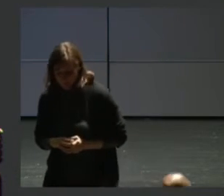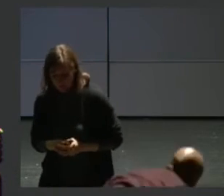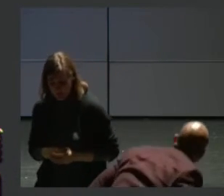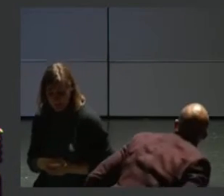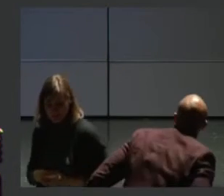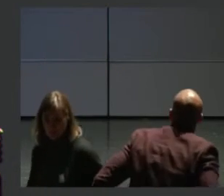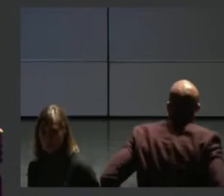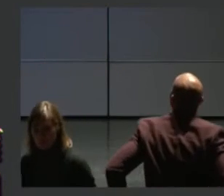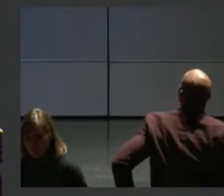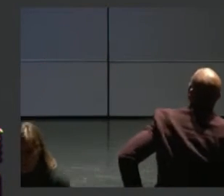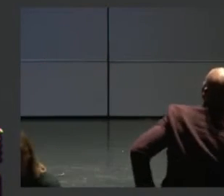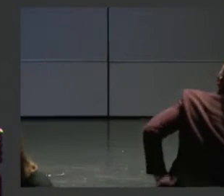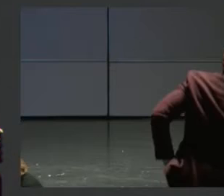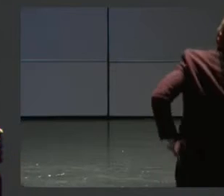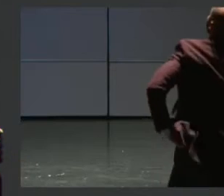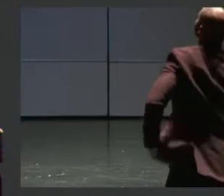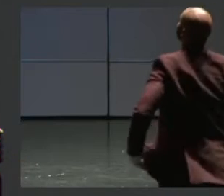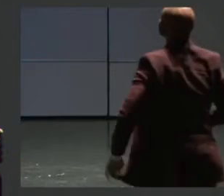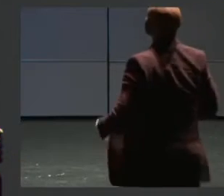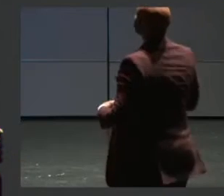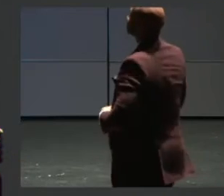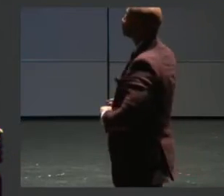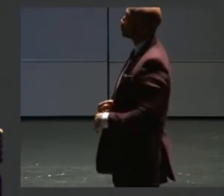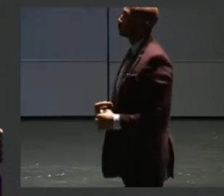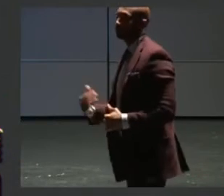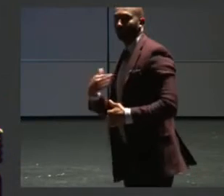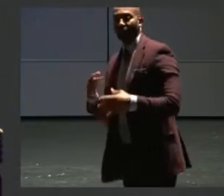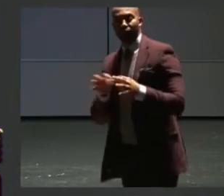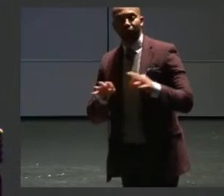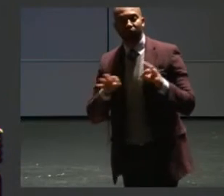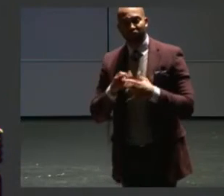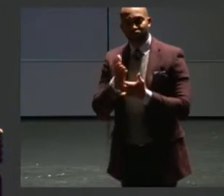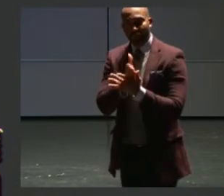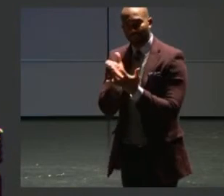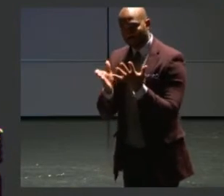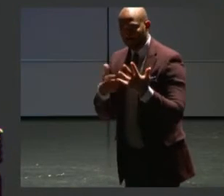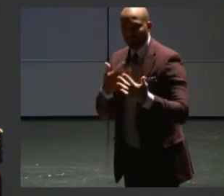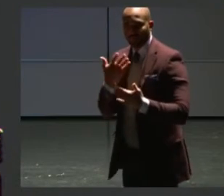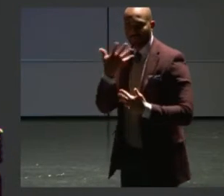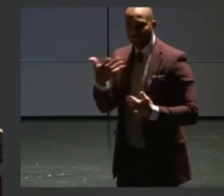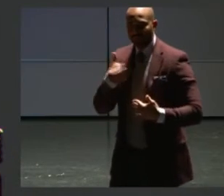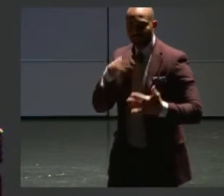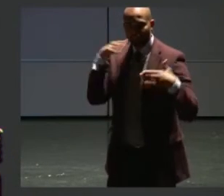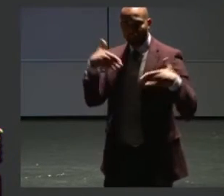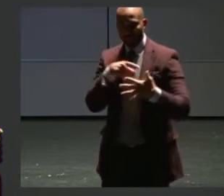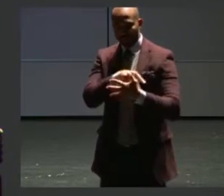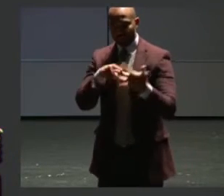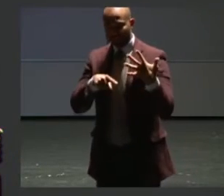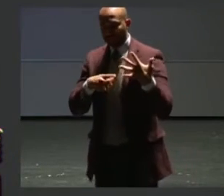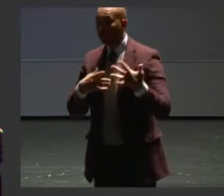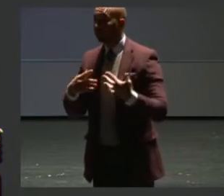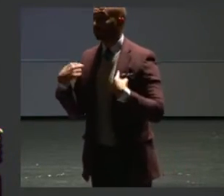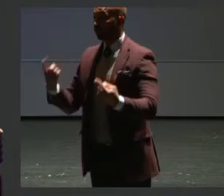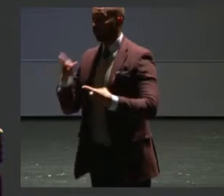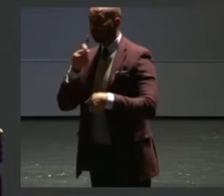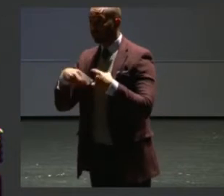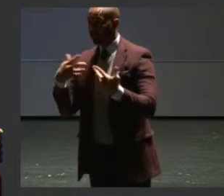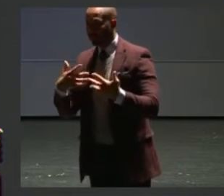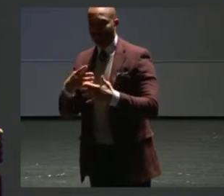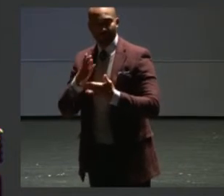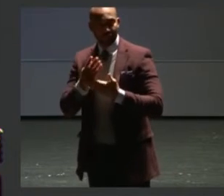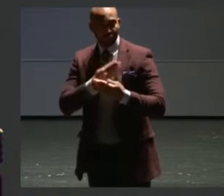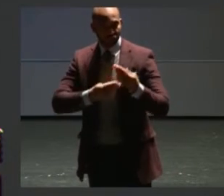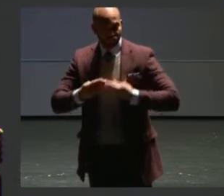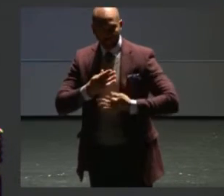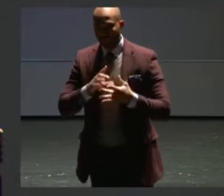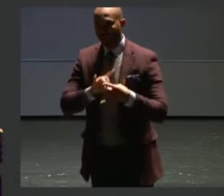consider to be our essential elements, there's five different areas that I'd like to focus on. So what we've done so far is talked about the budget in the